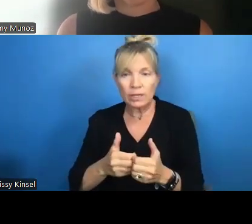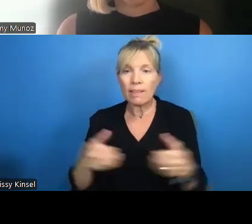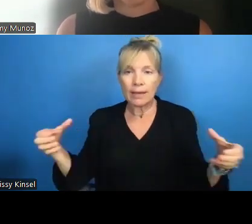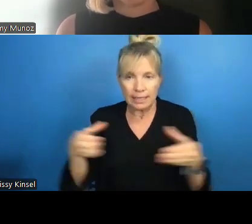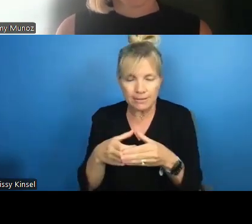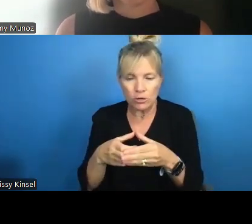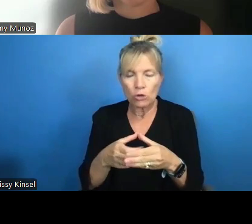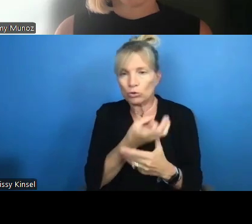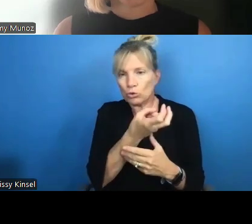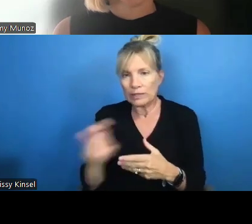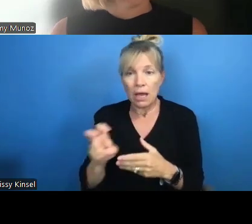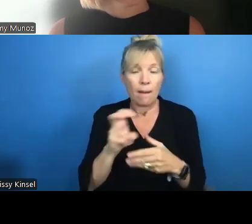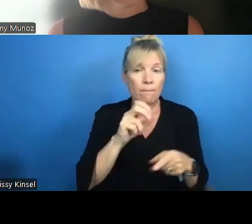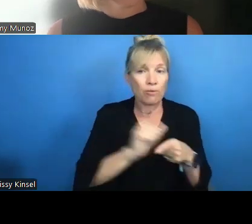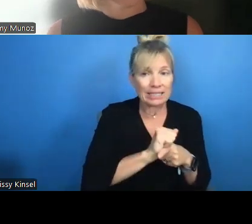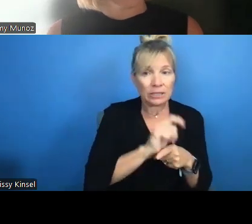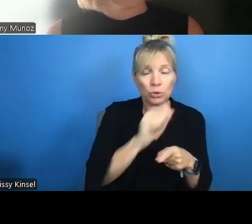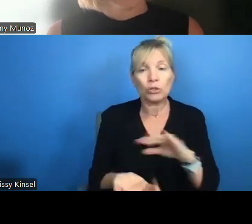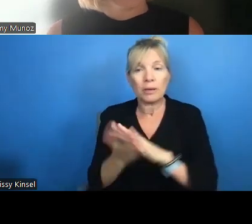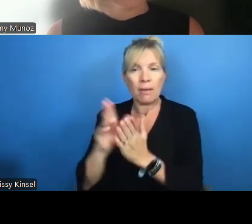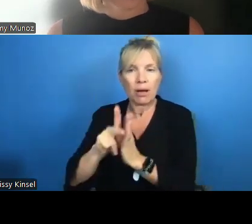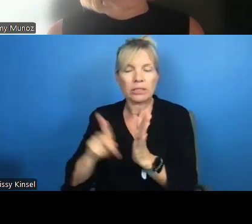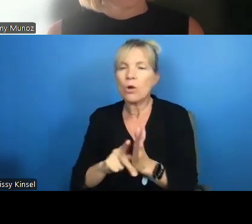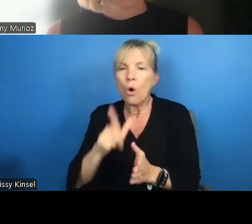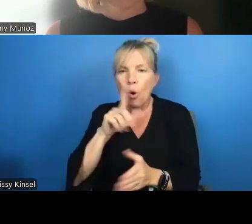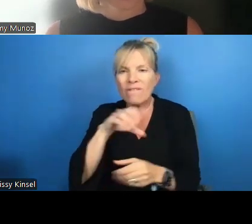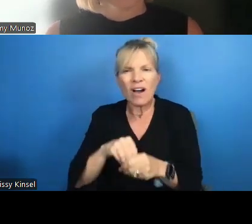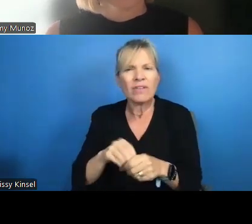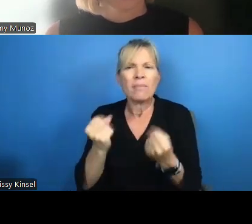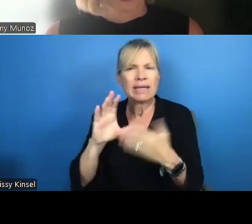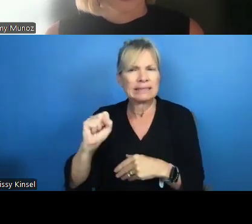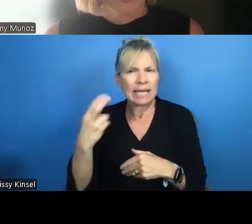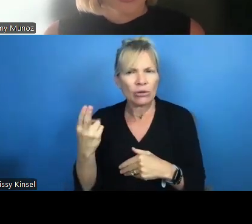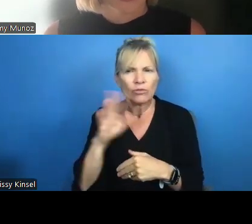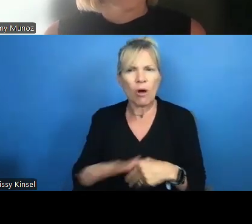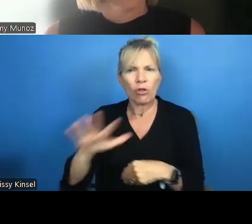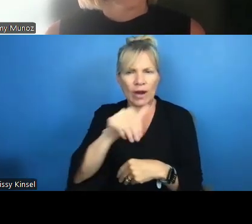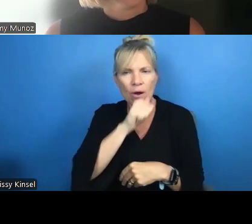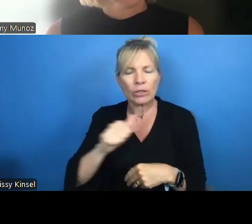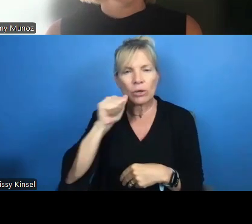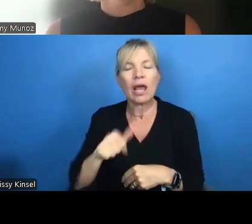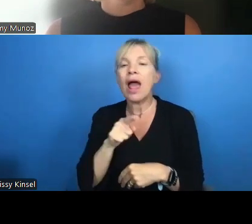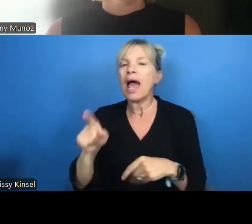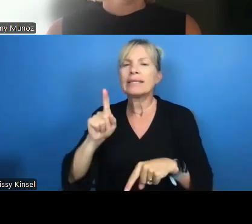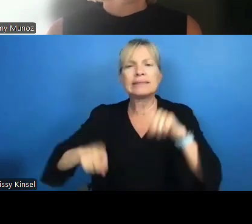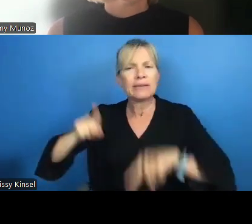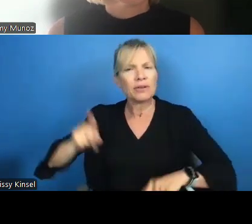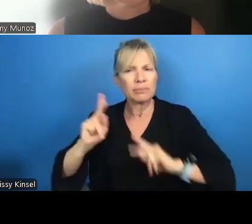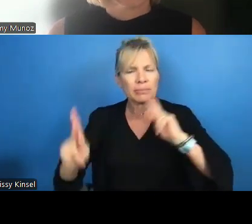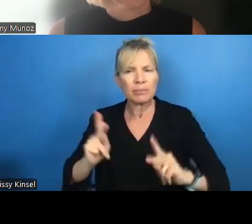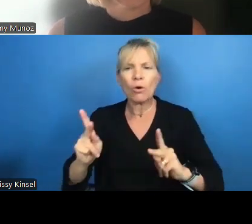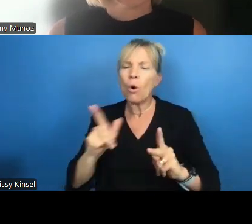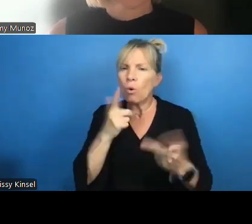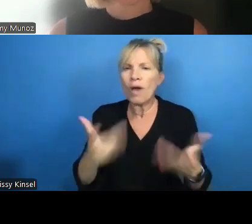to transition these practice tools into policies were made up of many stakeholders from around Arizona and various individuals with